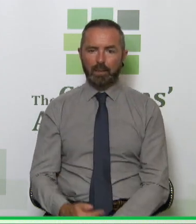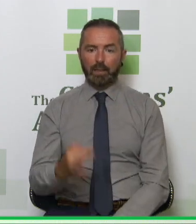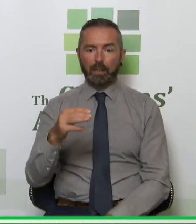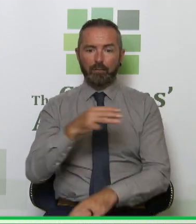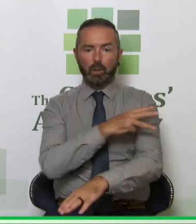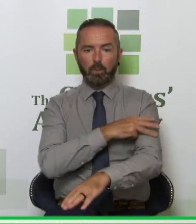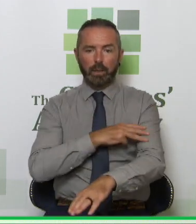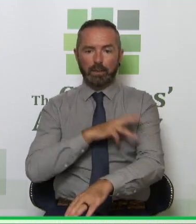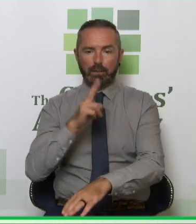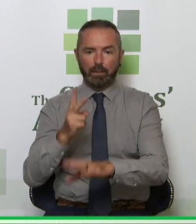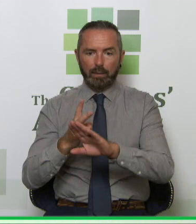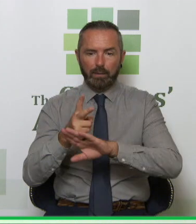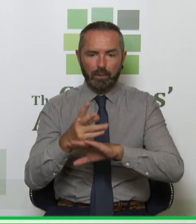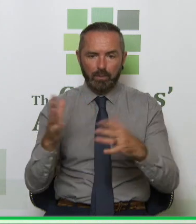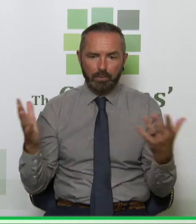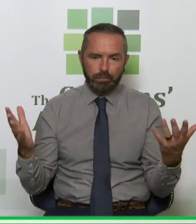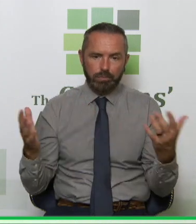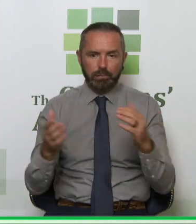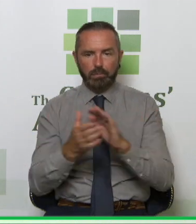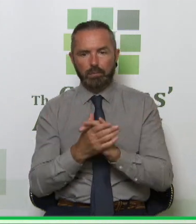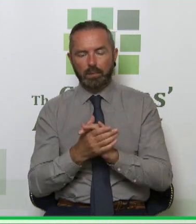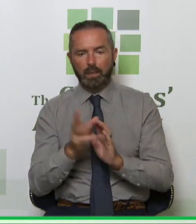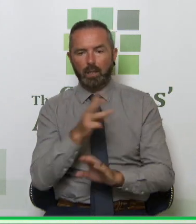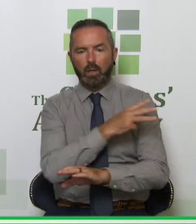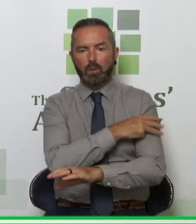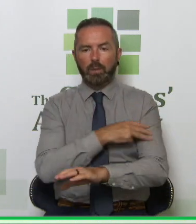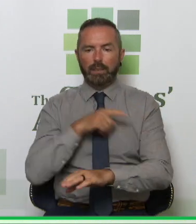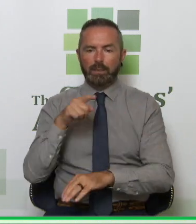do anything if something is going wrong, the police here are never